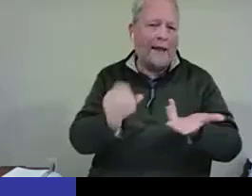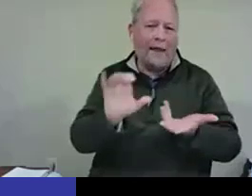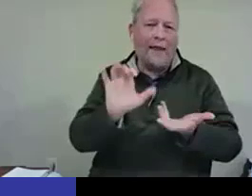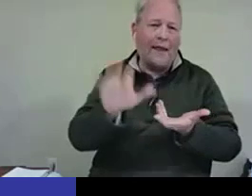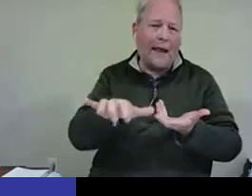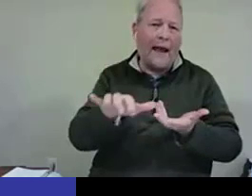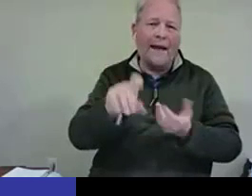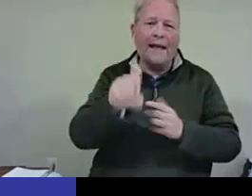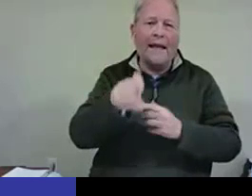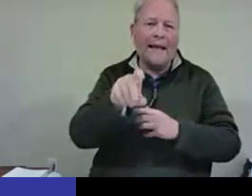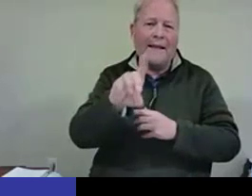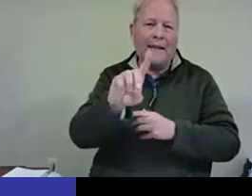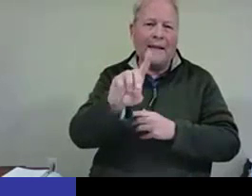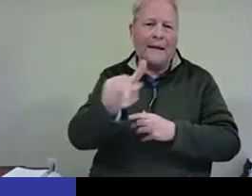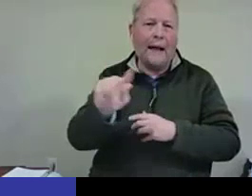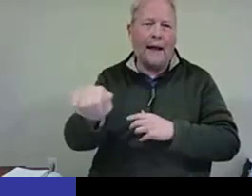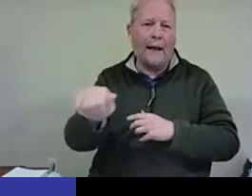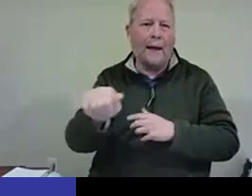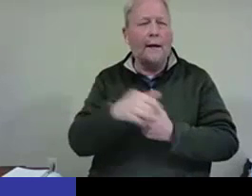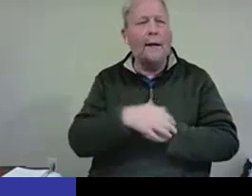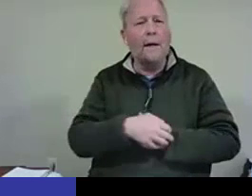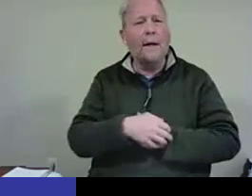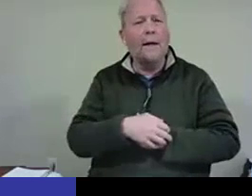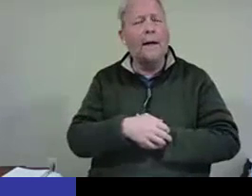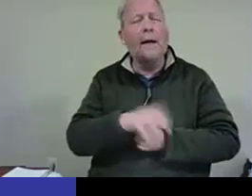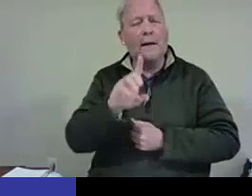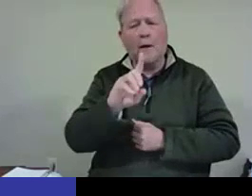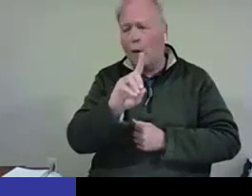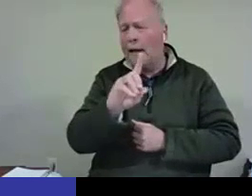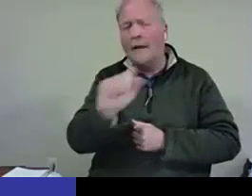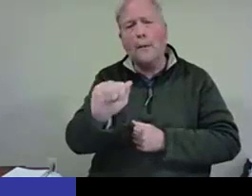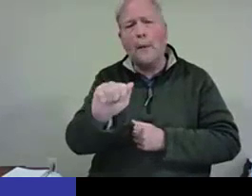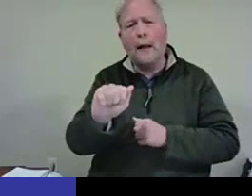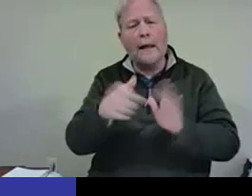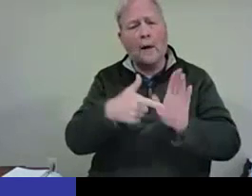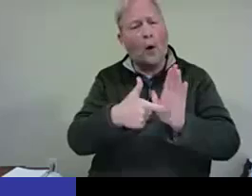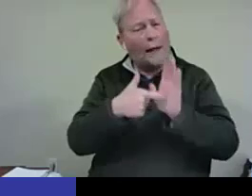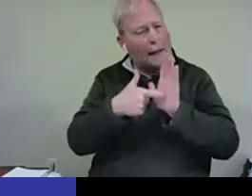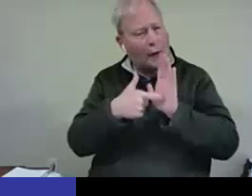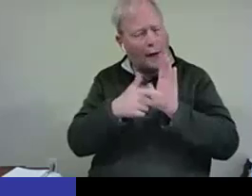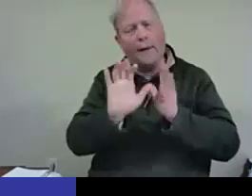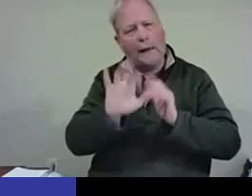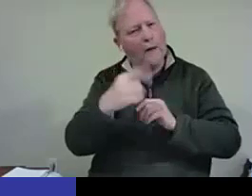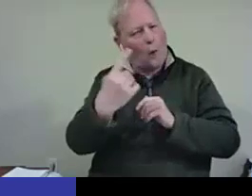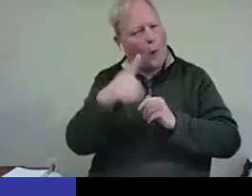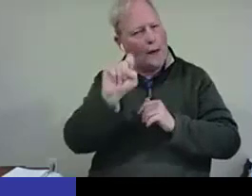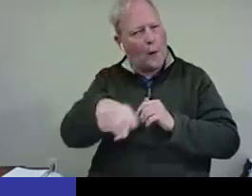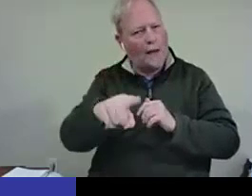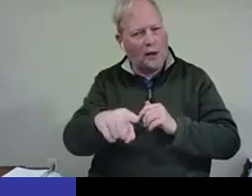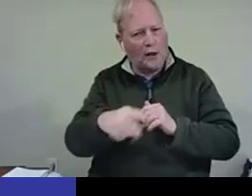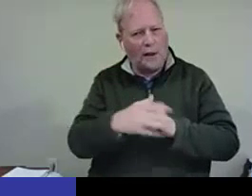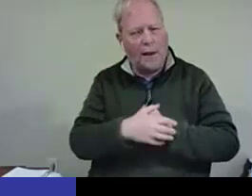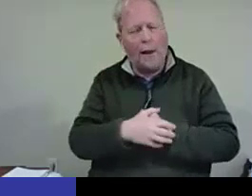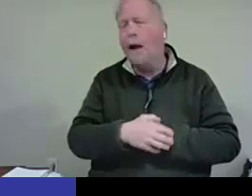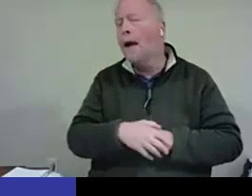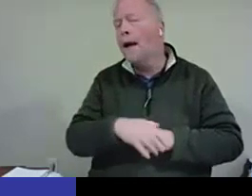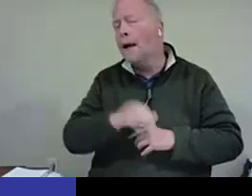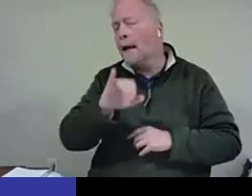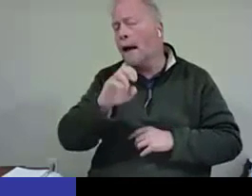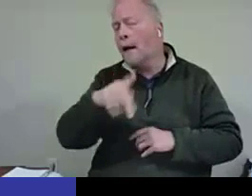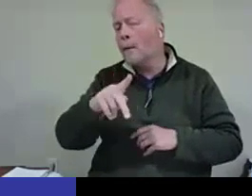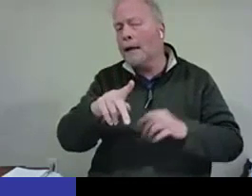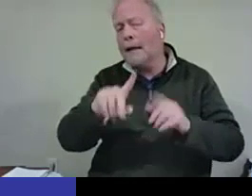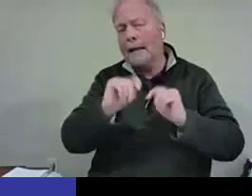only one type of question that needs to be answered. The IEP team can consider if the evaluation needs to answer any